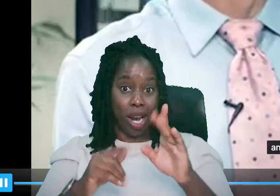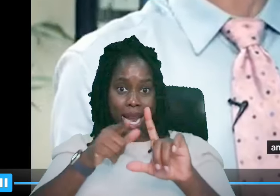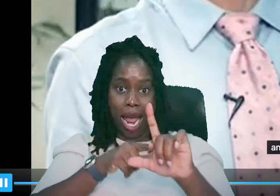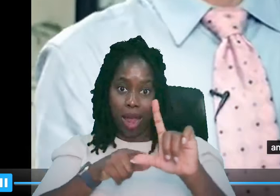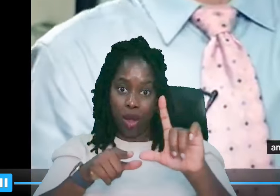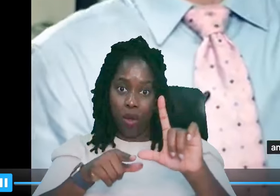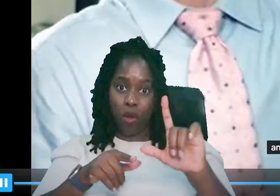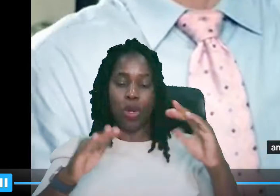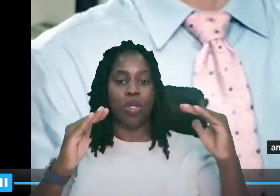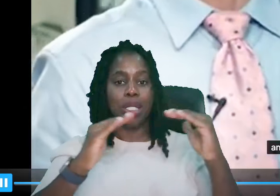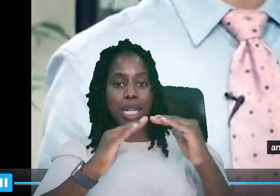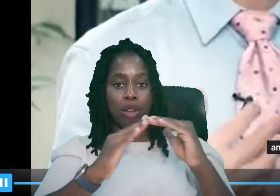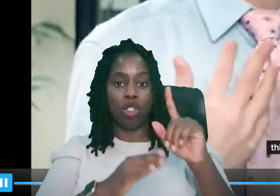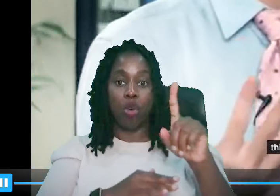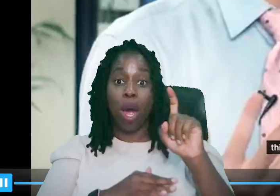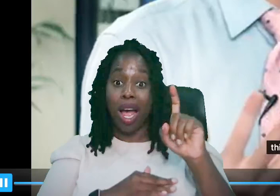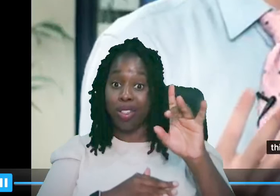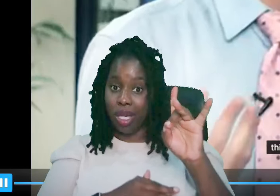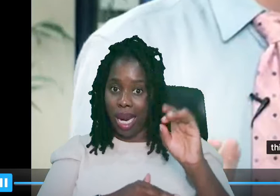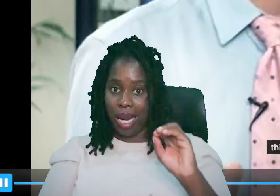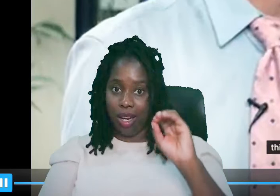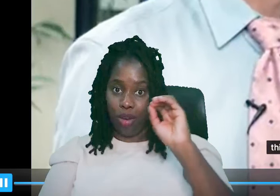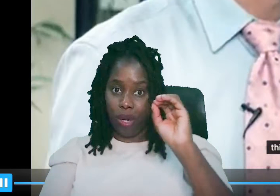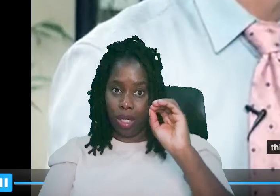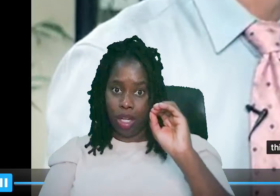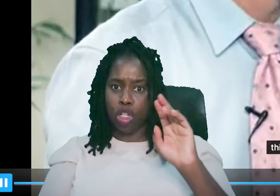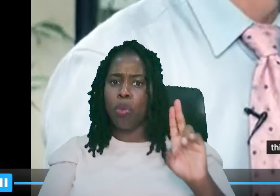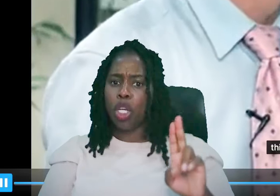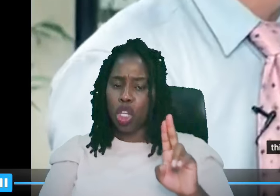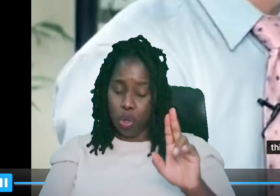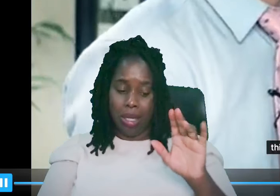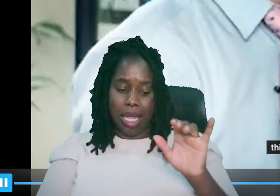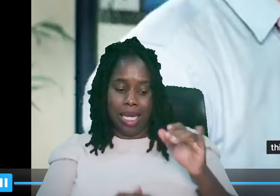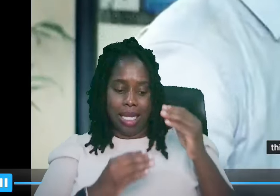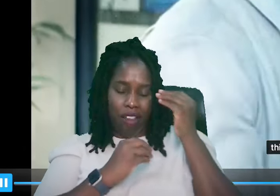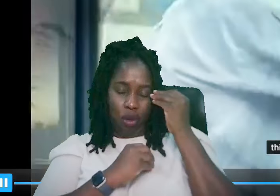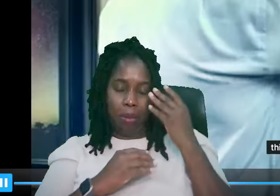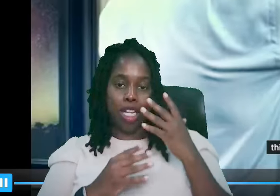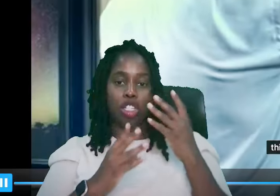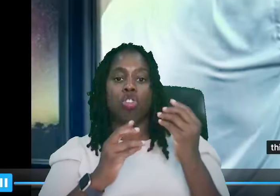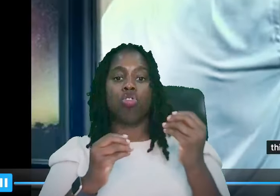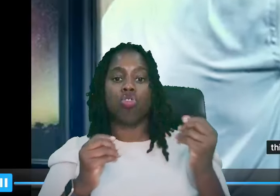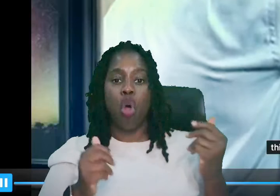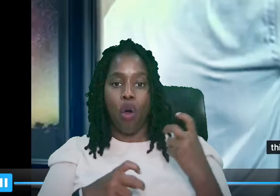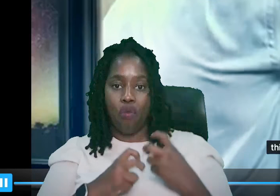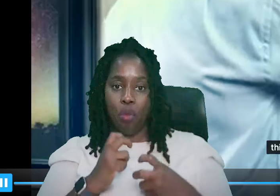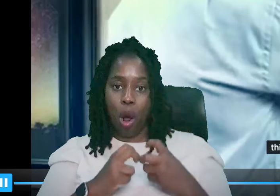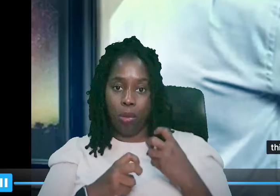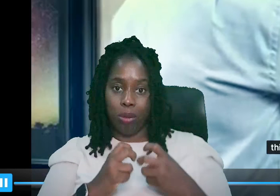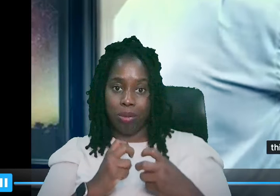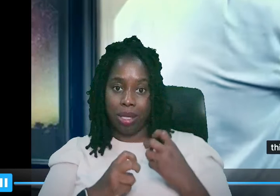So what we can do here is now use this information to solve problems. So if I know that angle